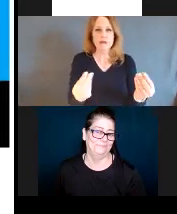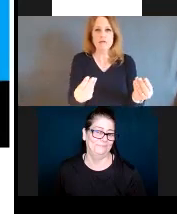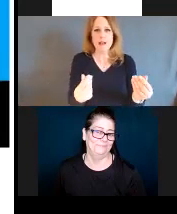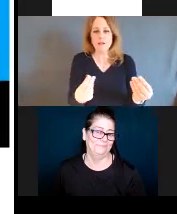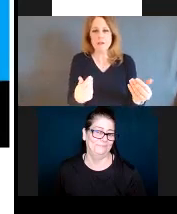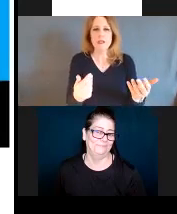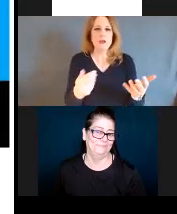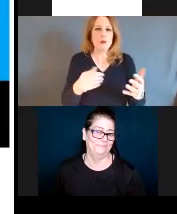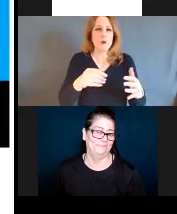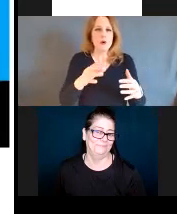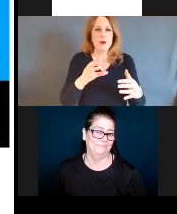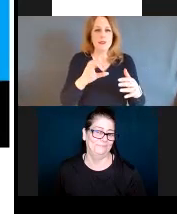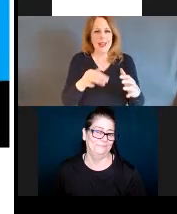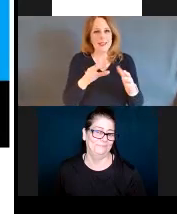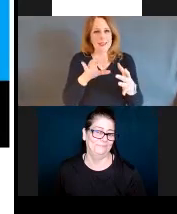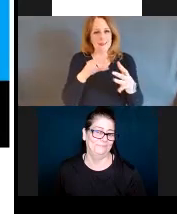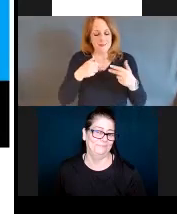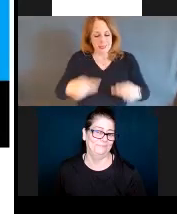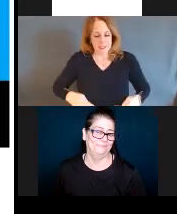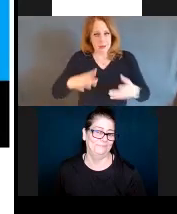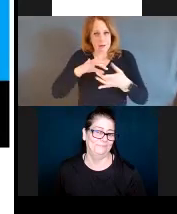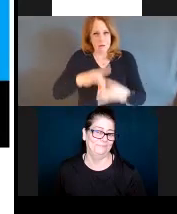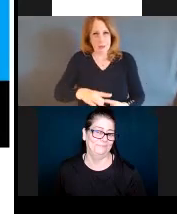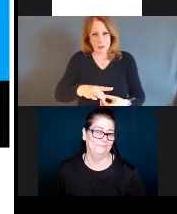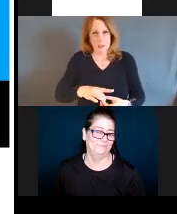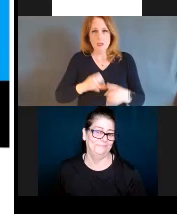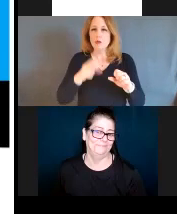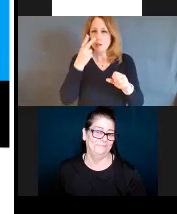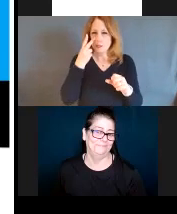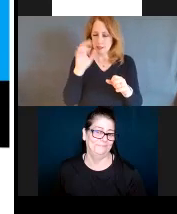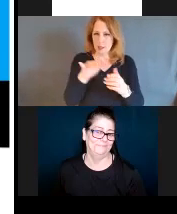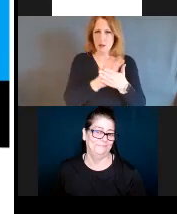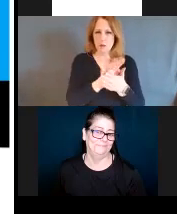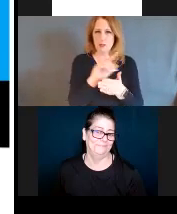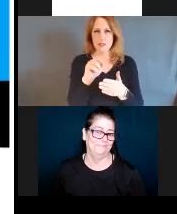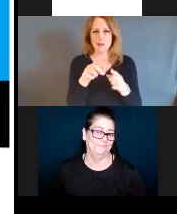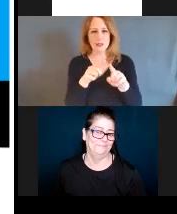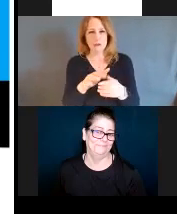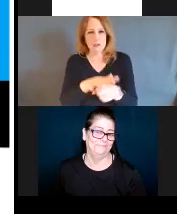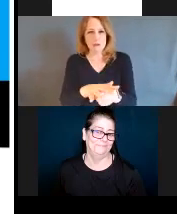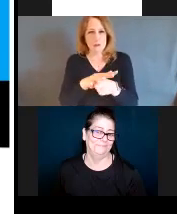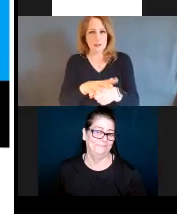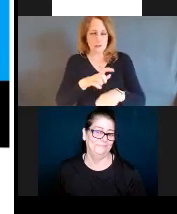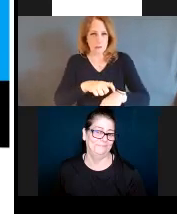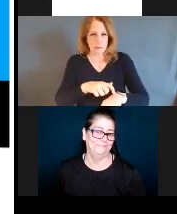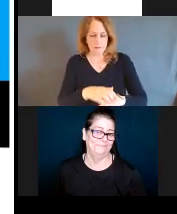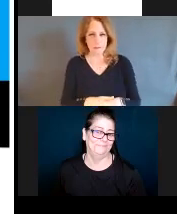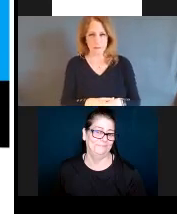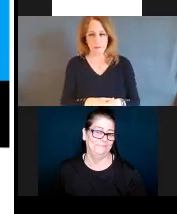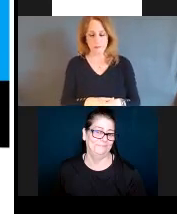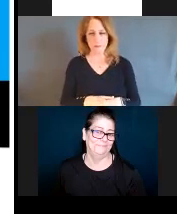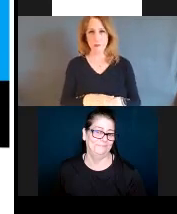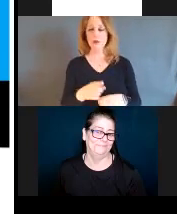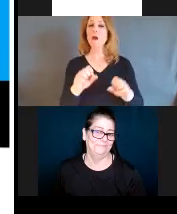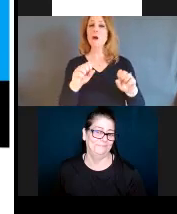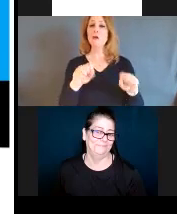is physical grounding. So this is often seen in movies and TV during stressful situations. You can ask